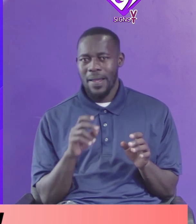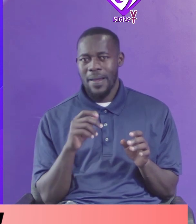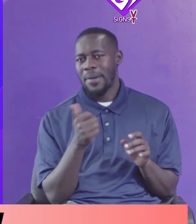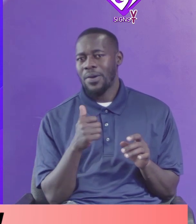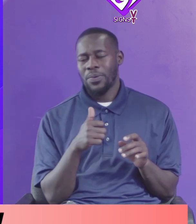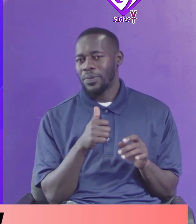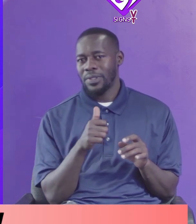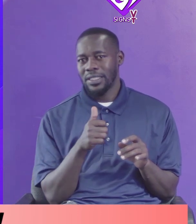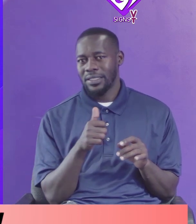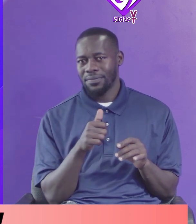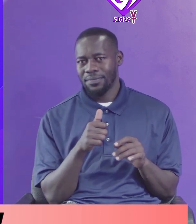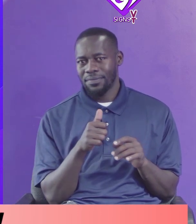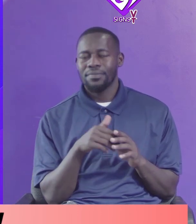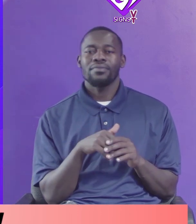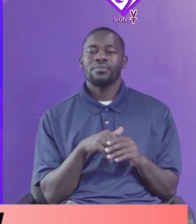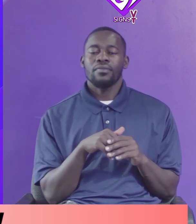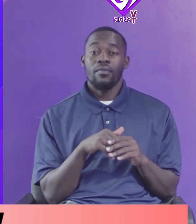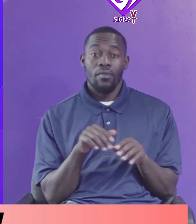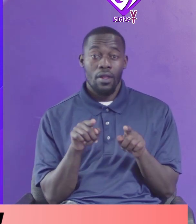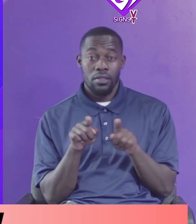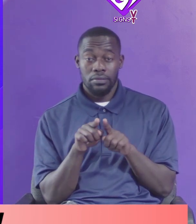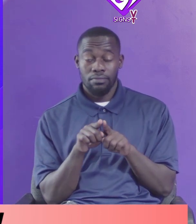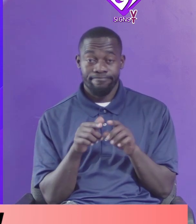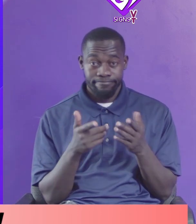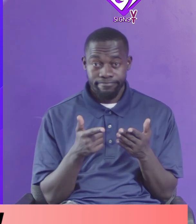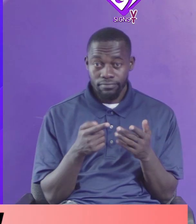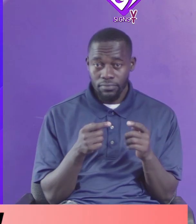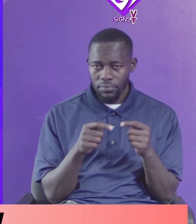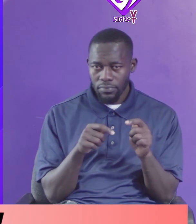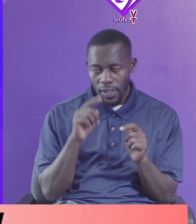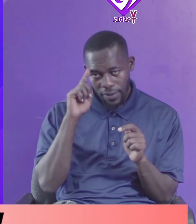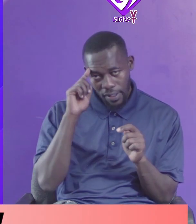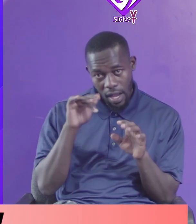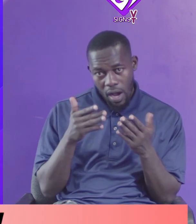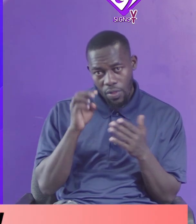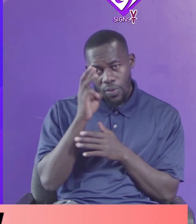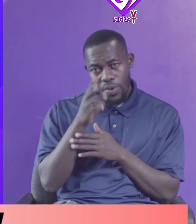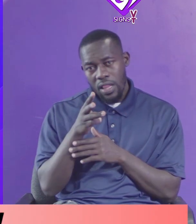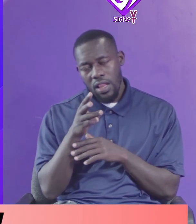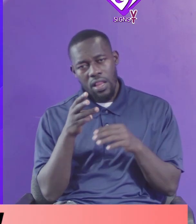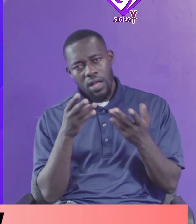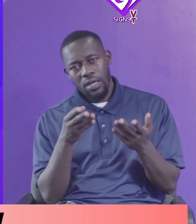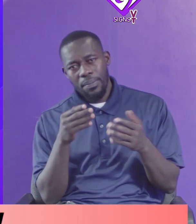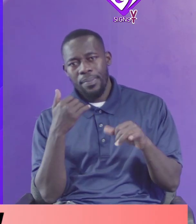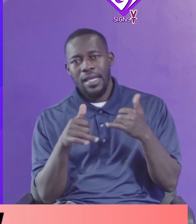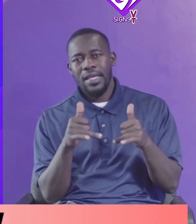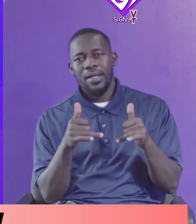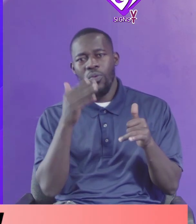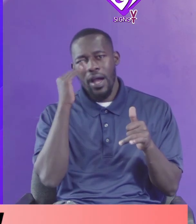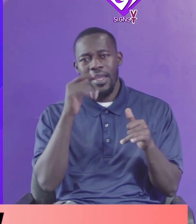left. Questions were lingered. Were lingering how they're going to perform without a proper striker to try